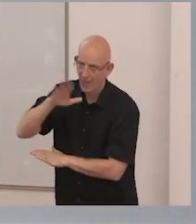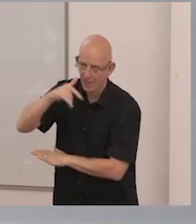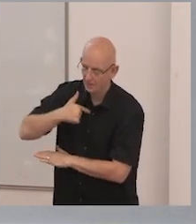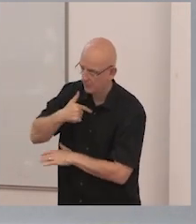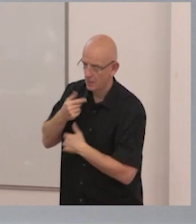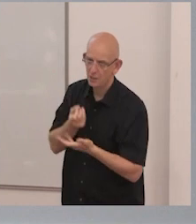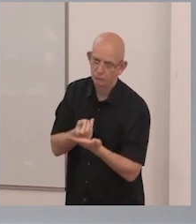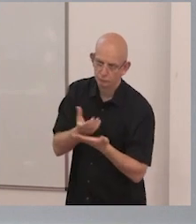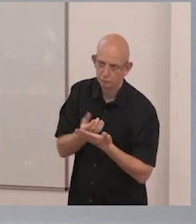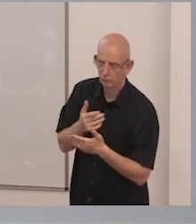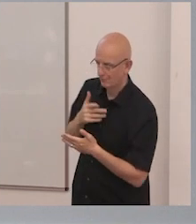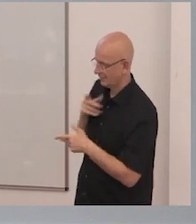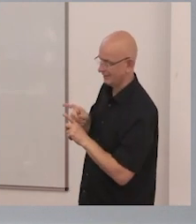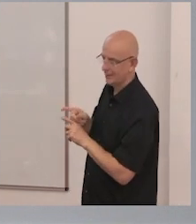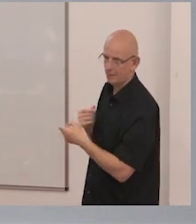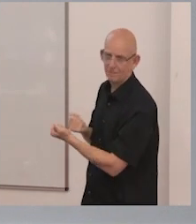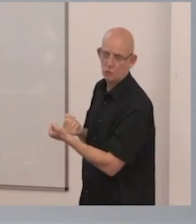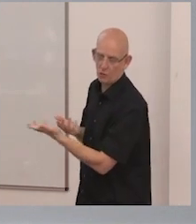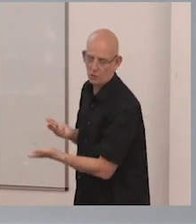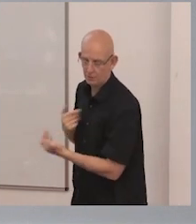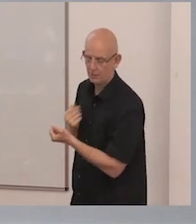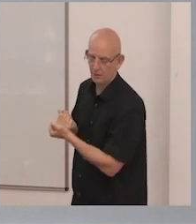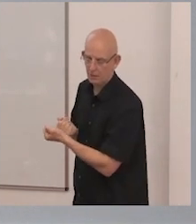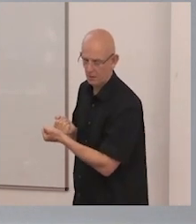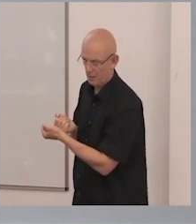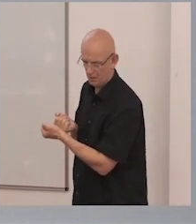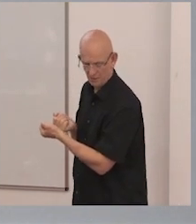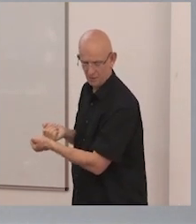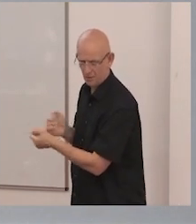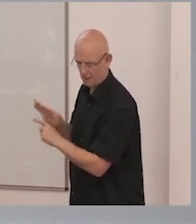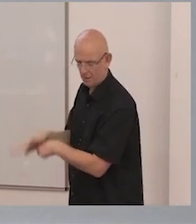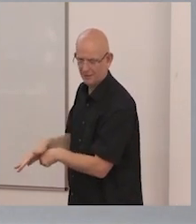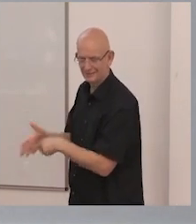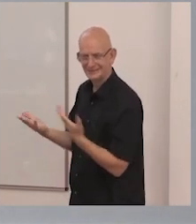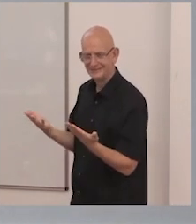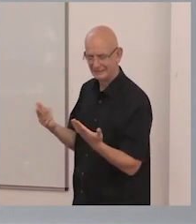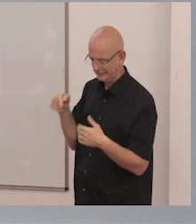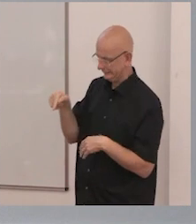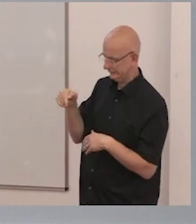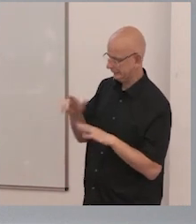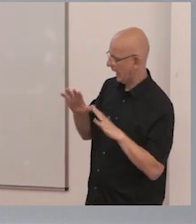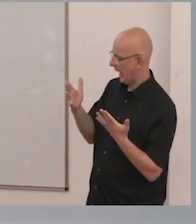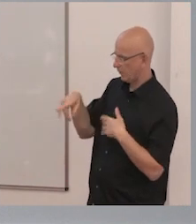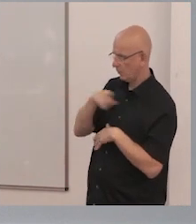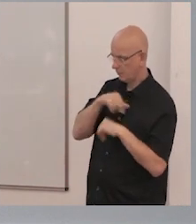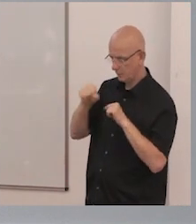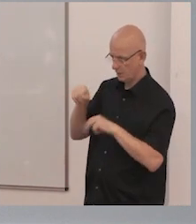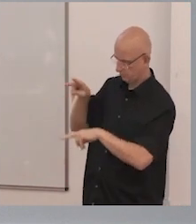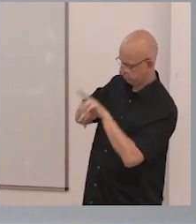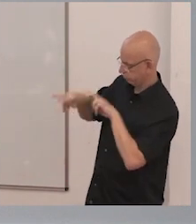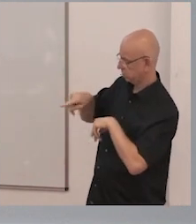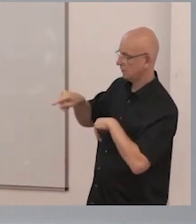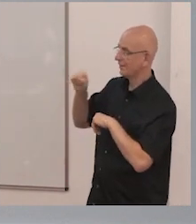decides? So Article 12 is one of 4 rights identified by the CIC Committee